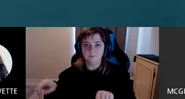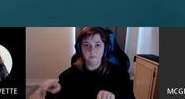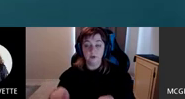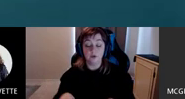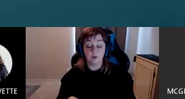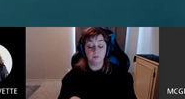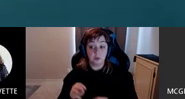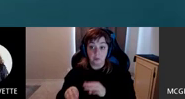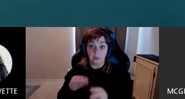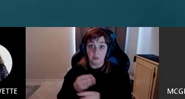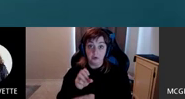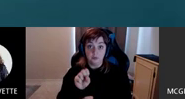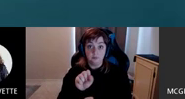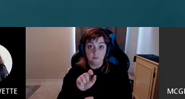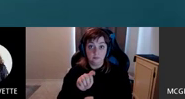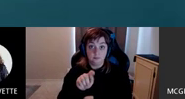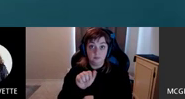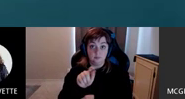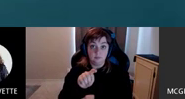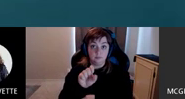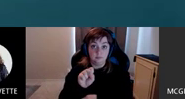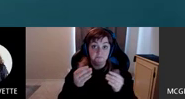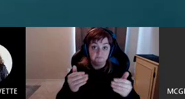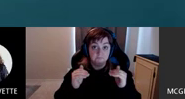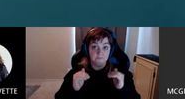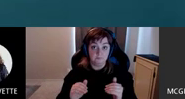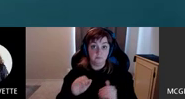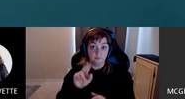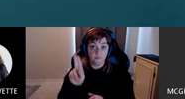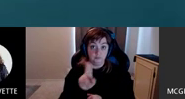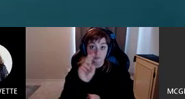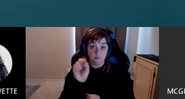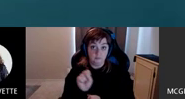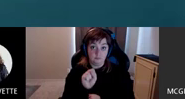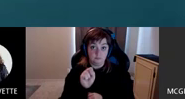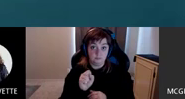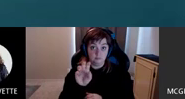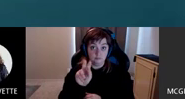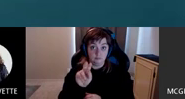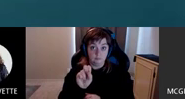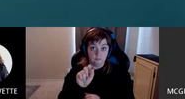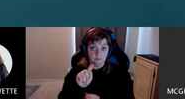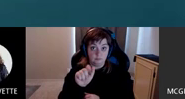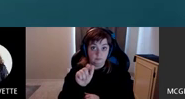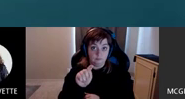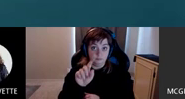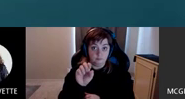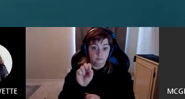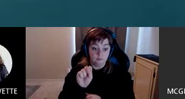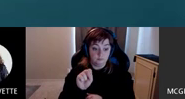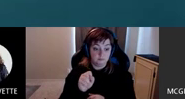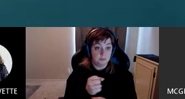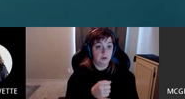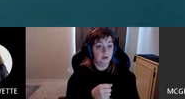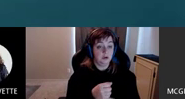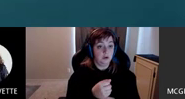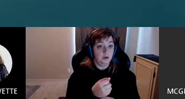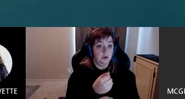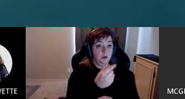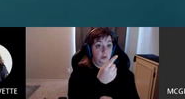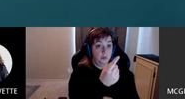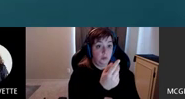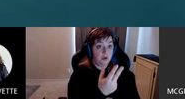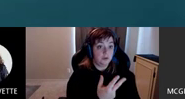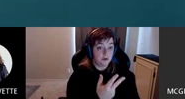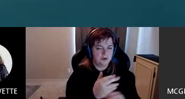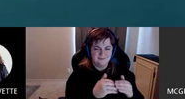For the US statistics, a little less than a third was written by Black, Indigenous, or people of